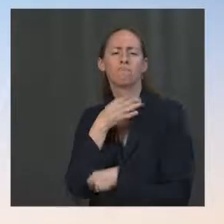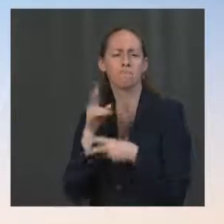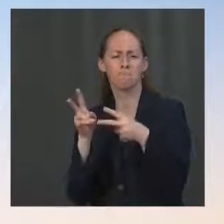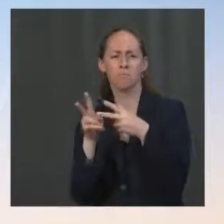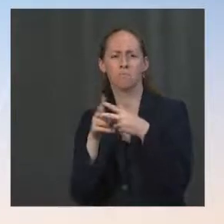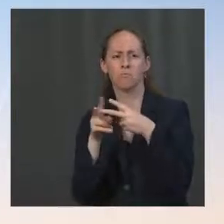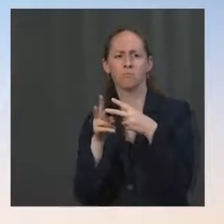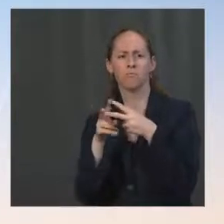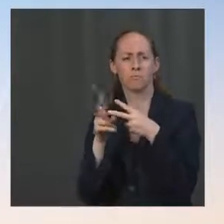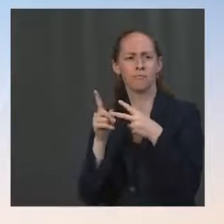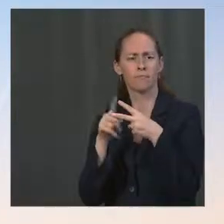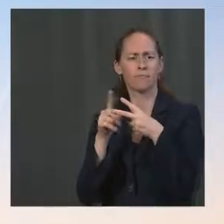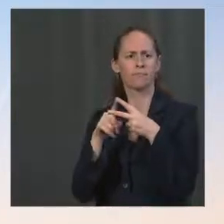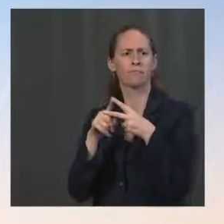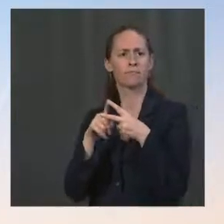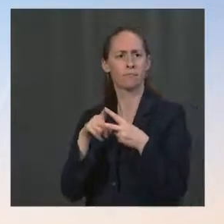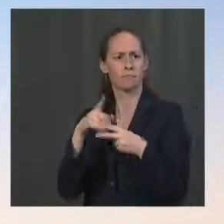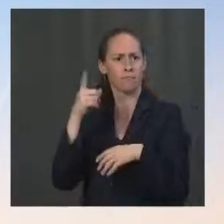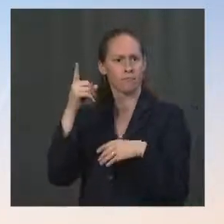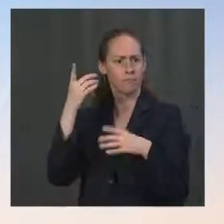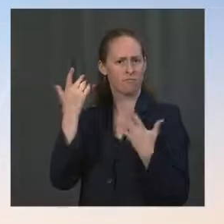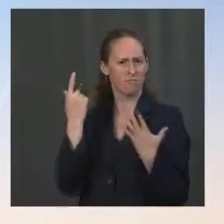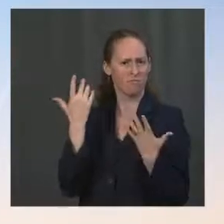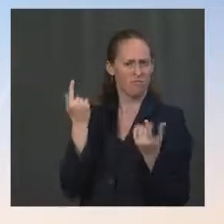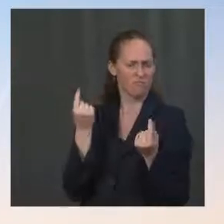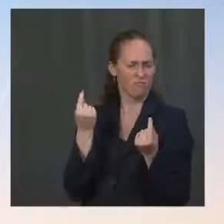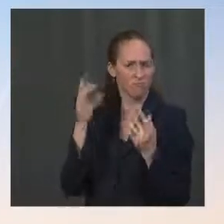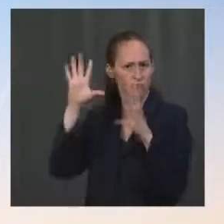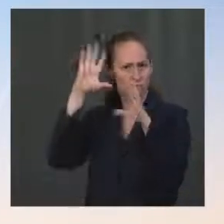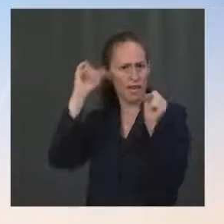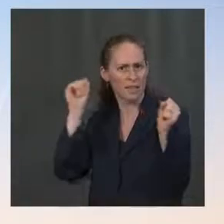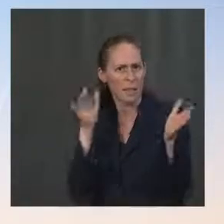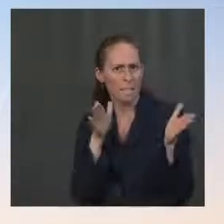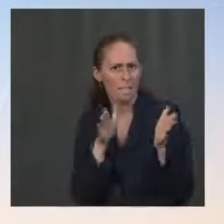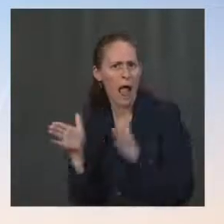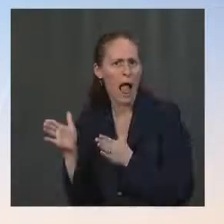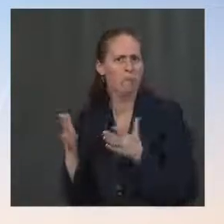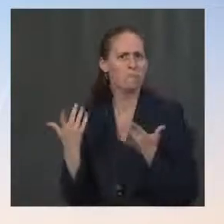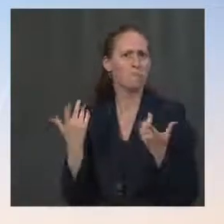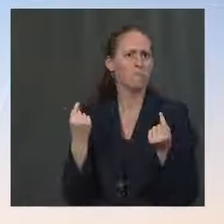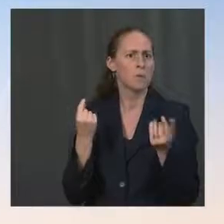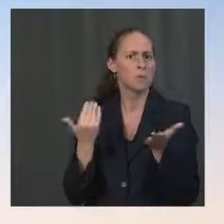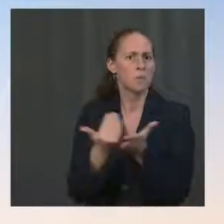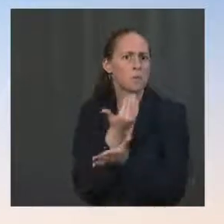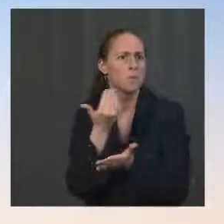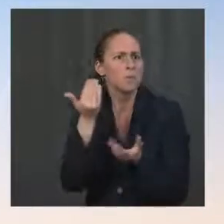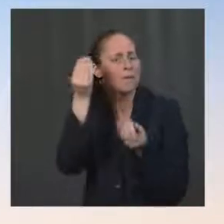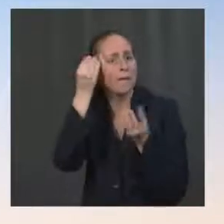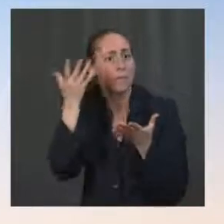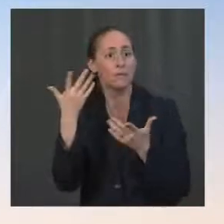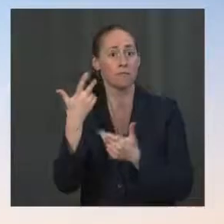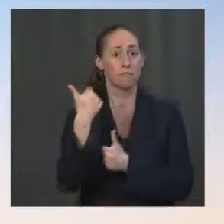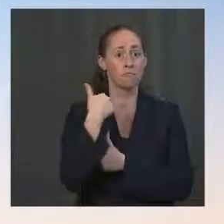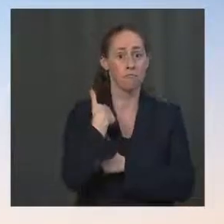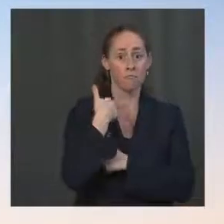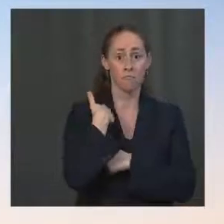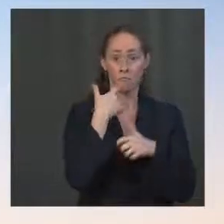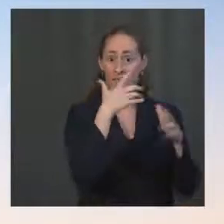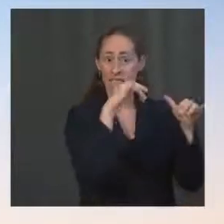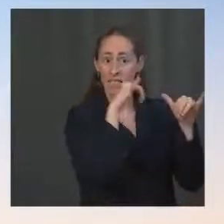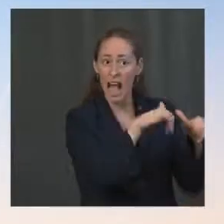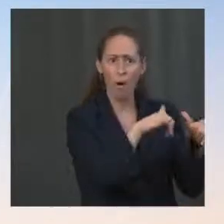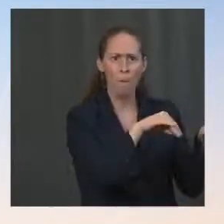president's plans, if he has any to meet the troops when their remains are returned to the United States. Well, there hasn't